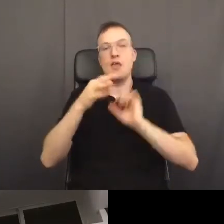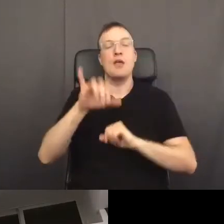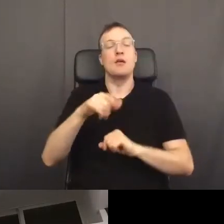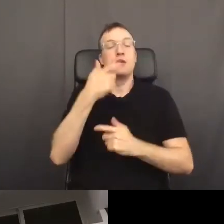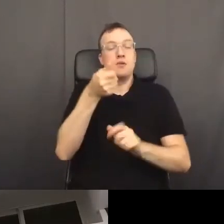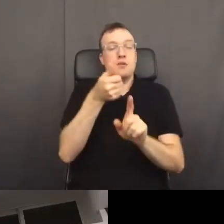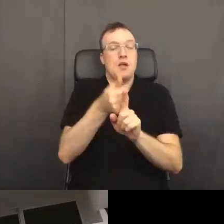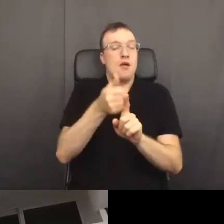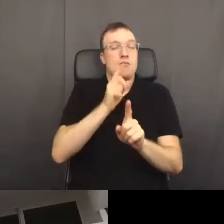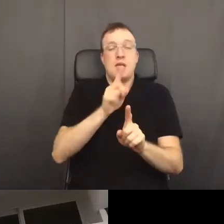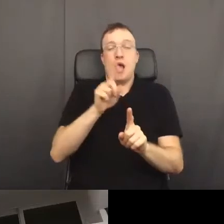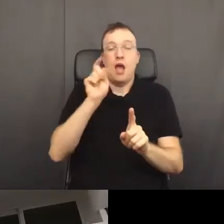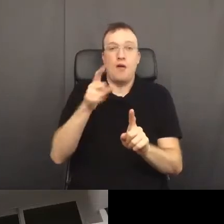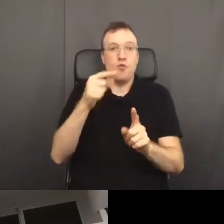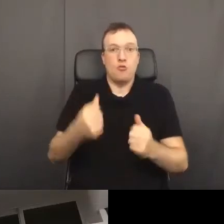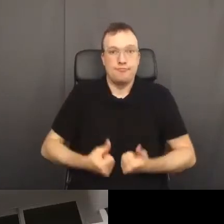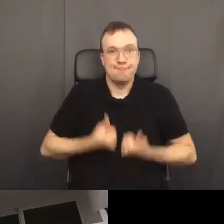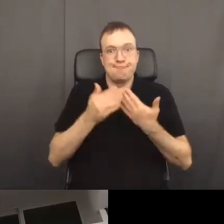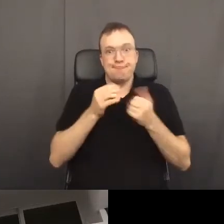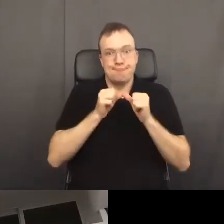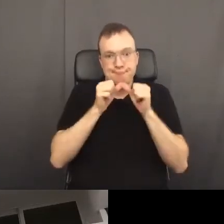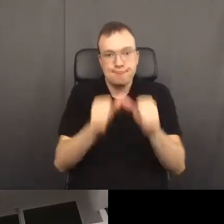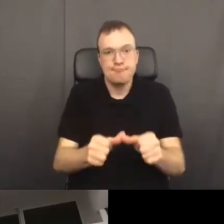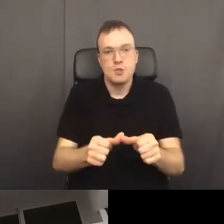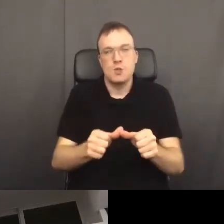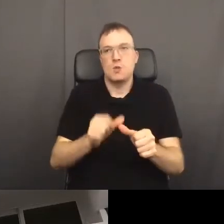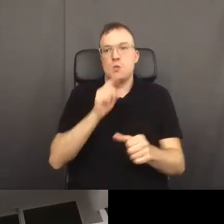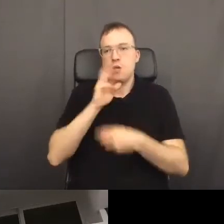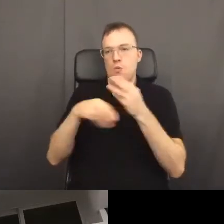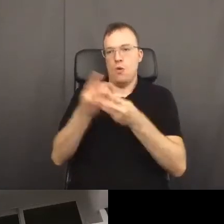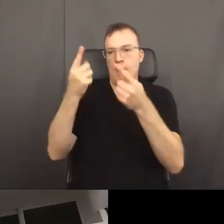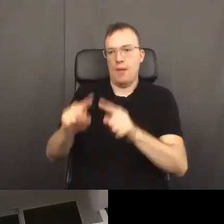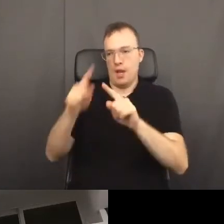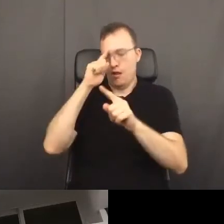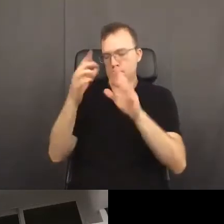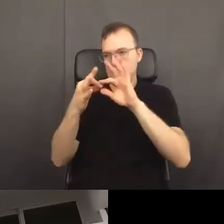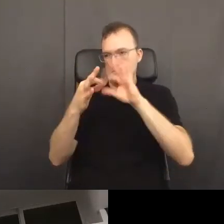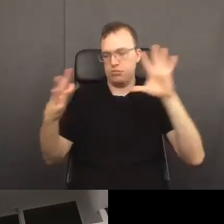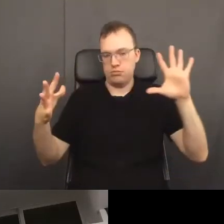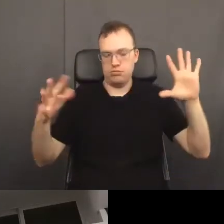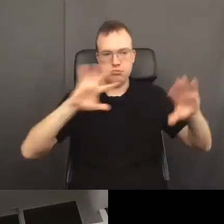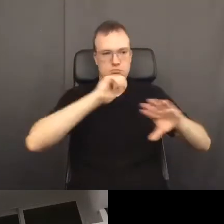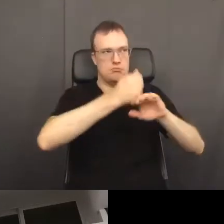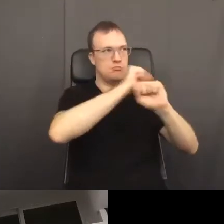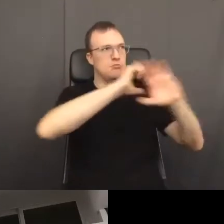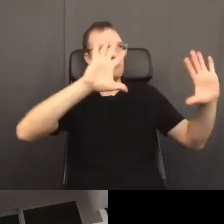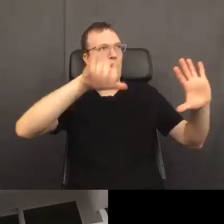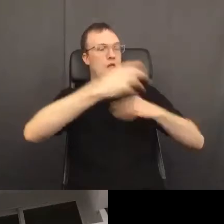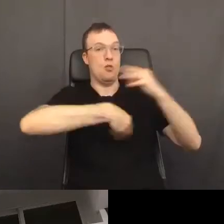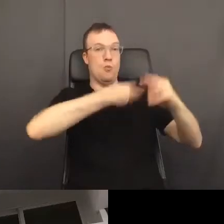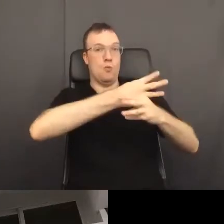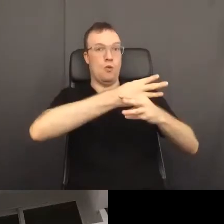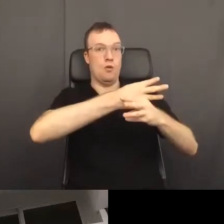to, in order to survive, it seems, to detach from that reality and create this other world that